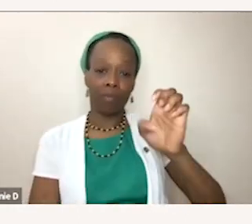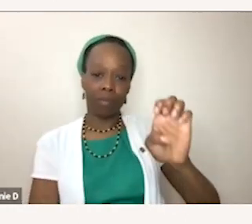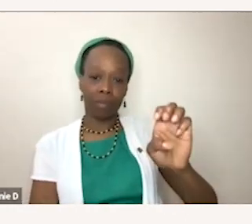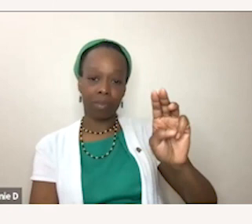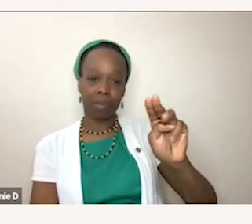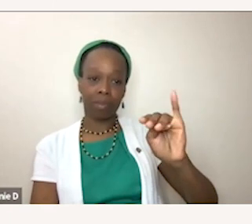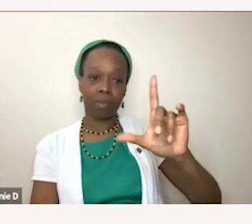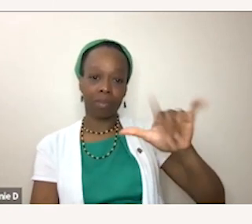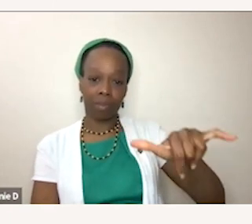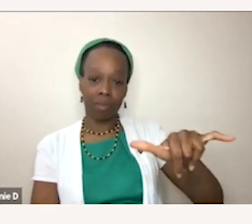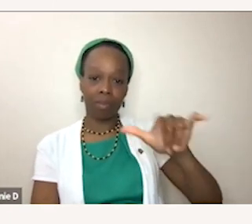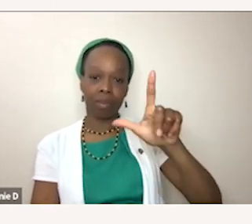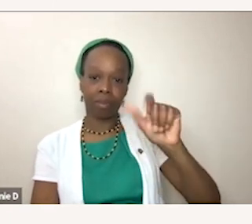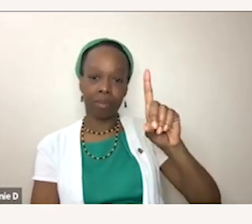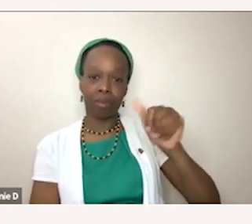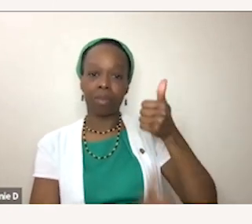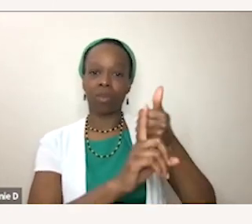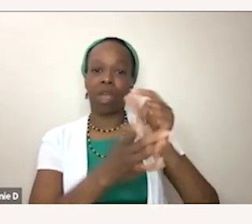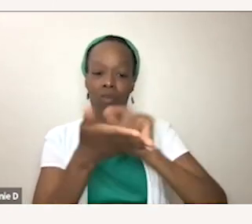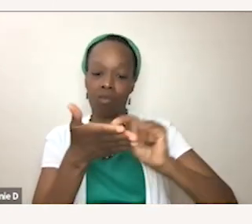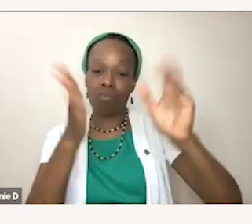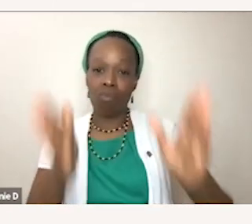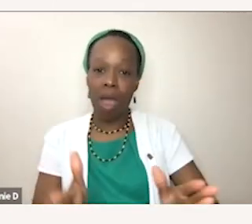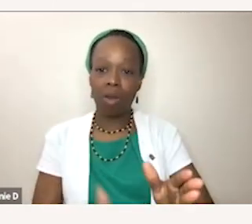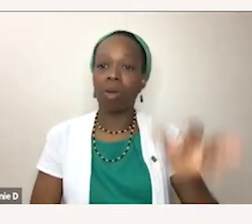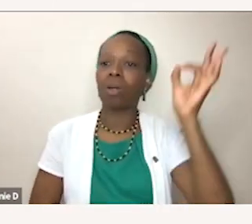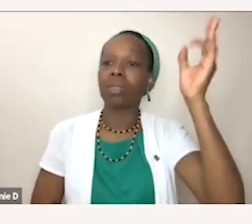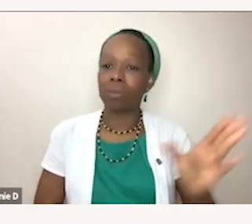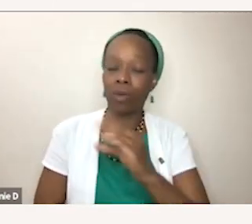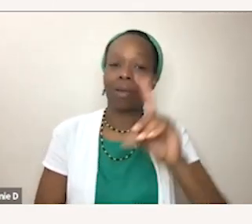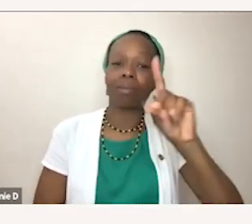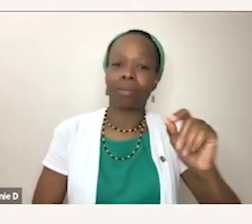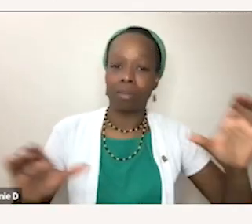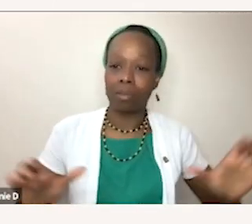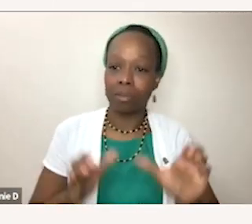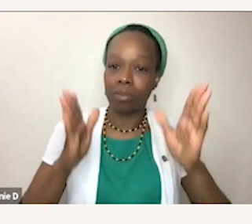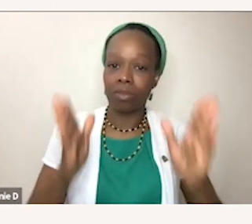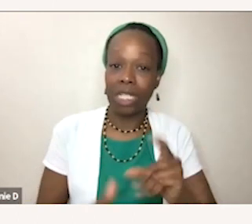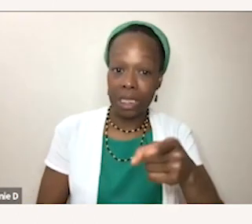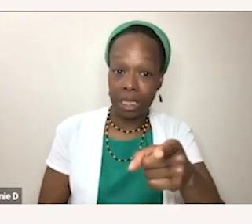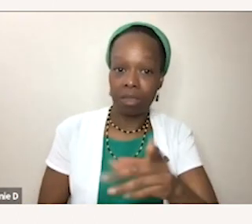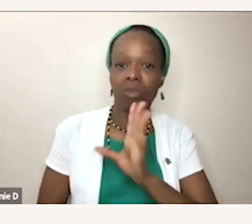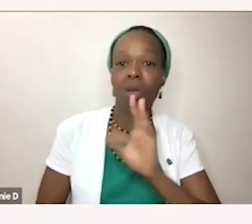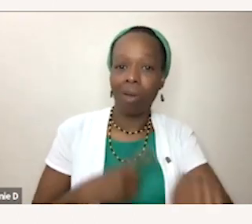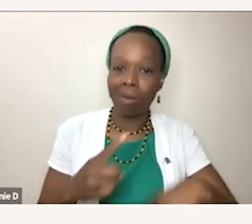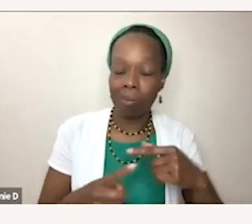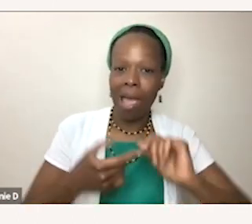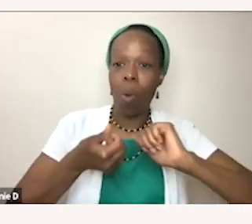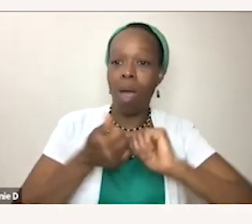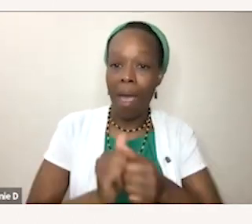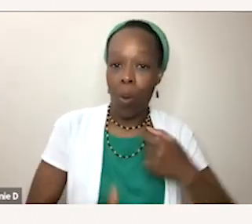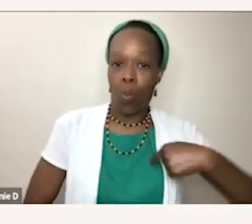a writer and a speaker and a disability activist. And she's speaking to us here about how we can